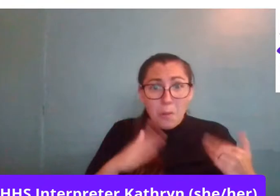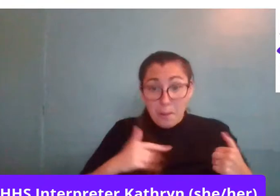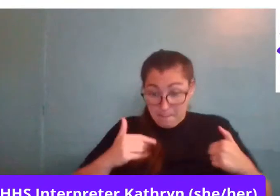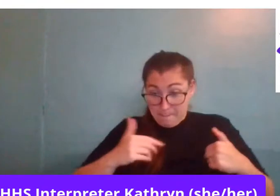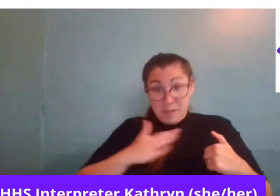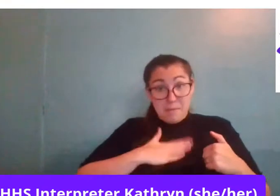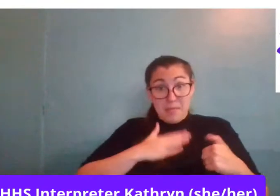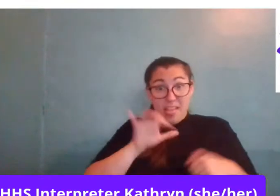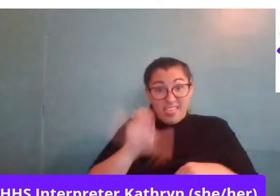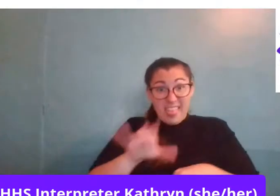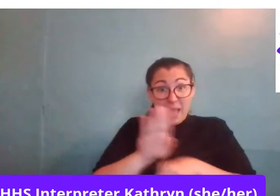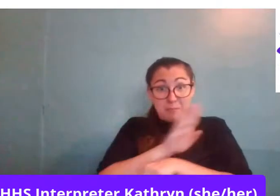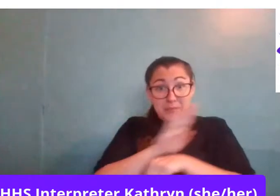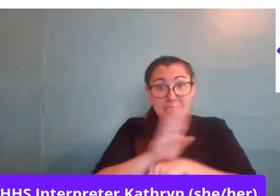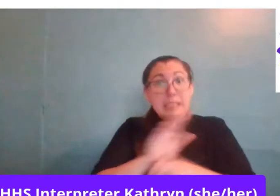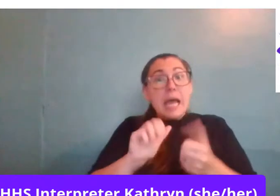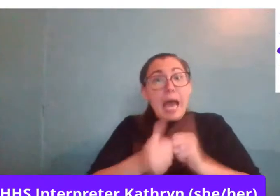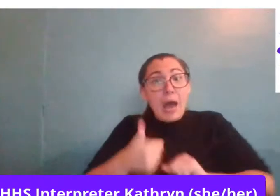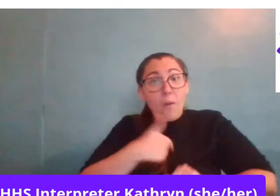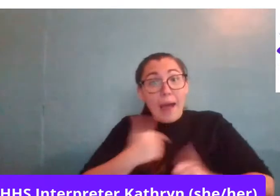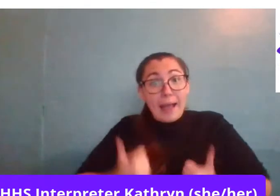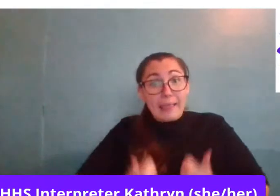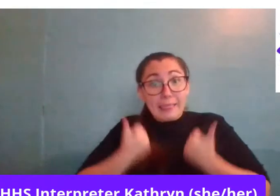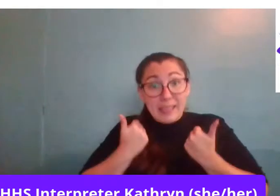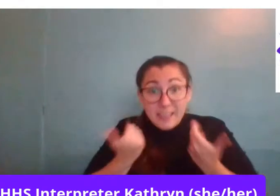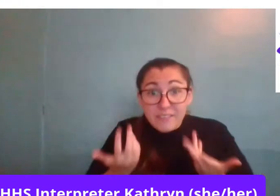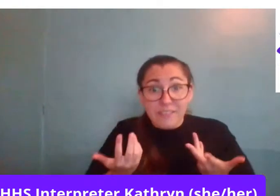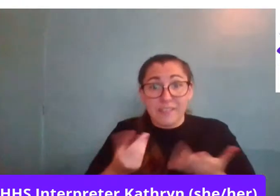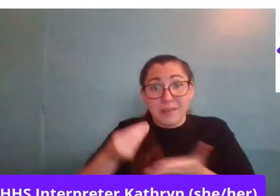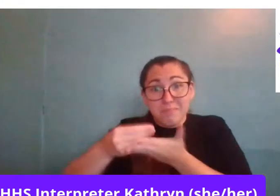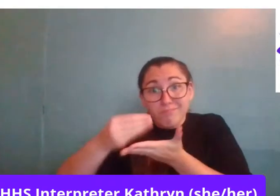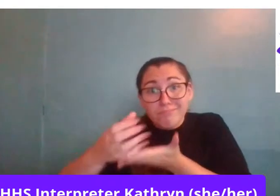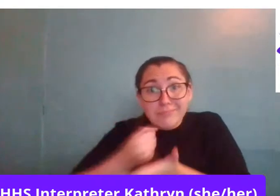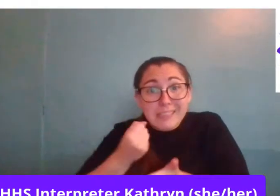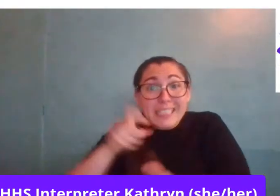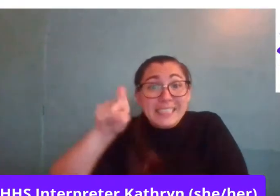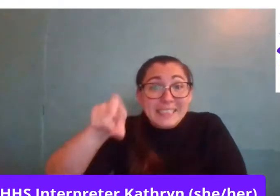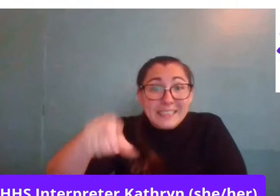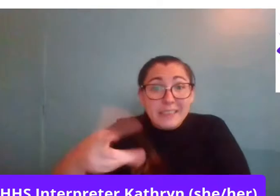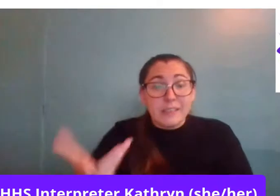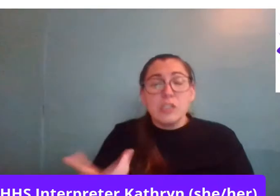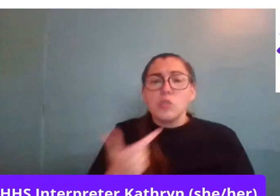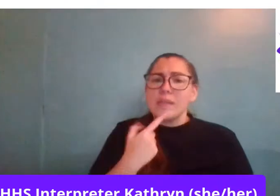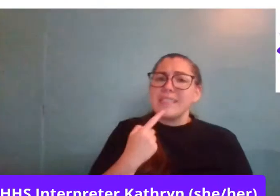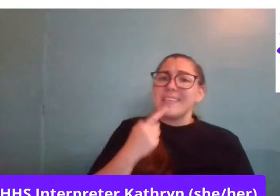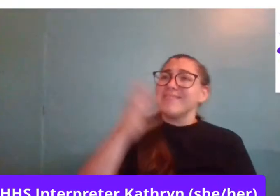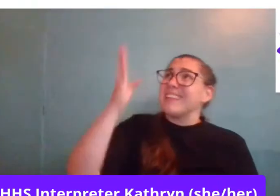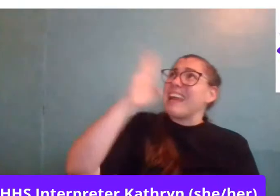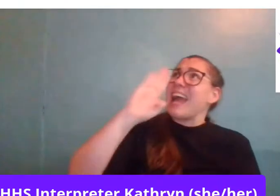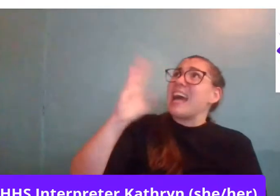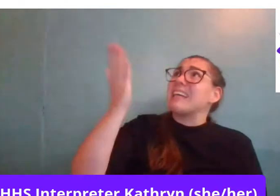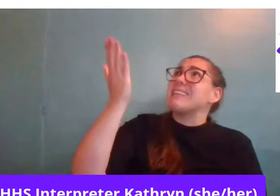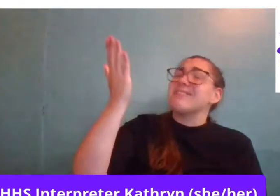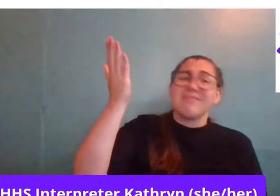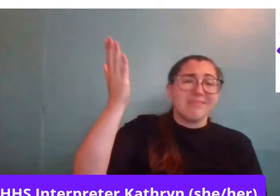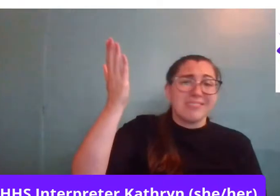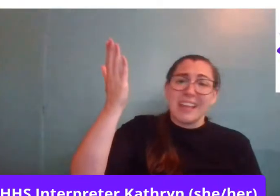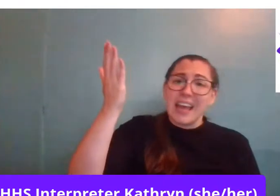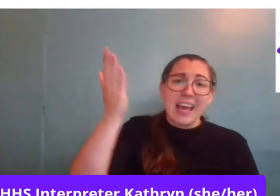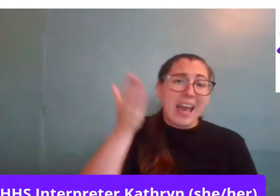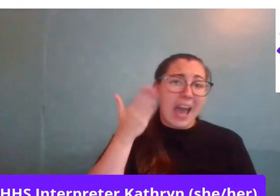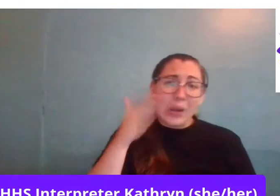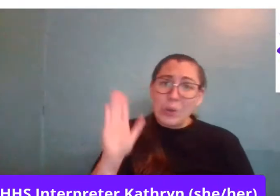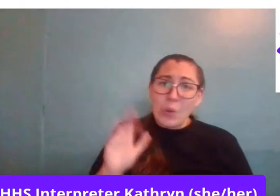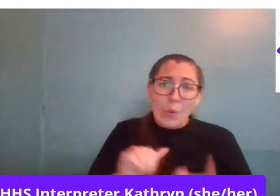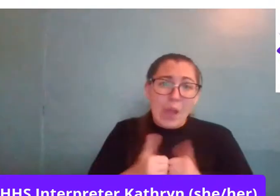This is how I live, and I just said, God, I don't know how I'm gonna do this. How am I